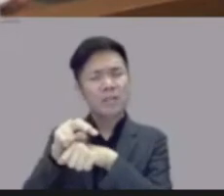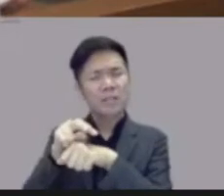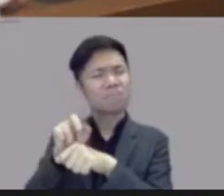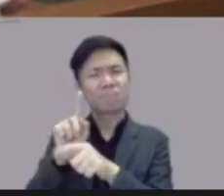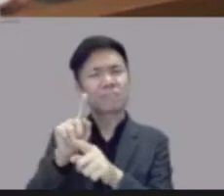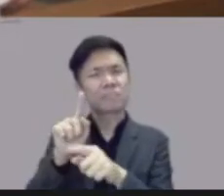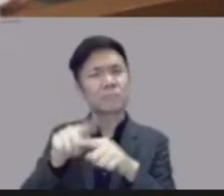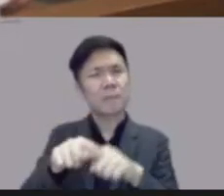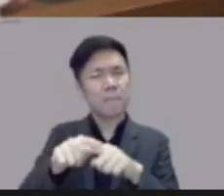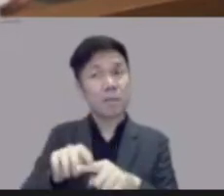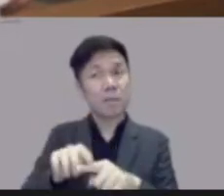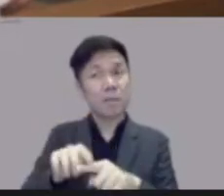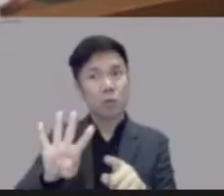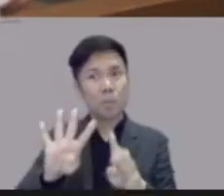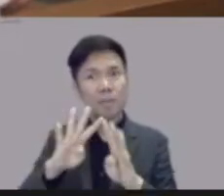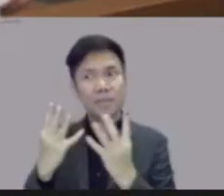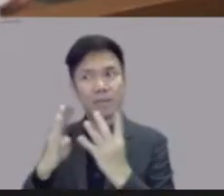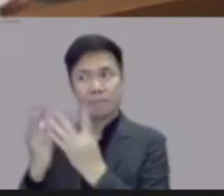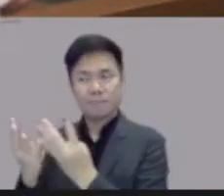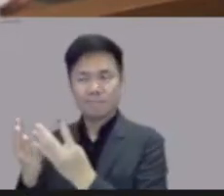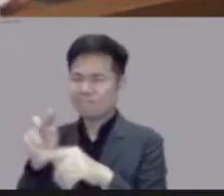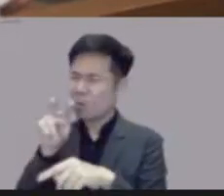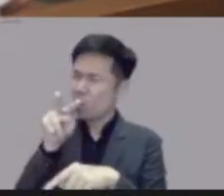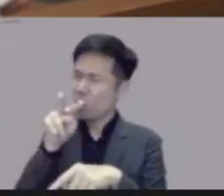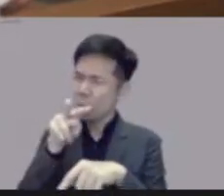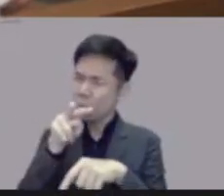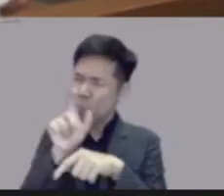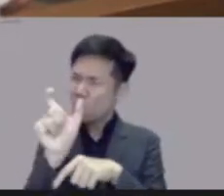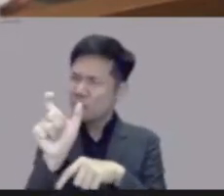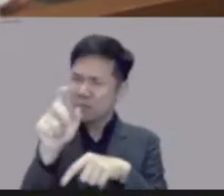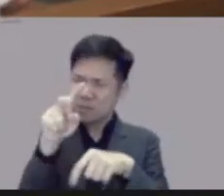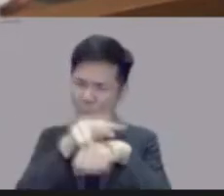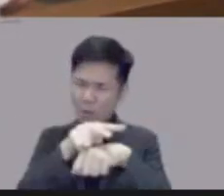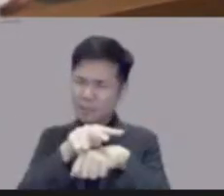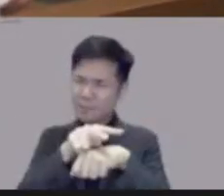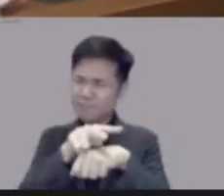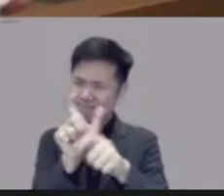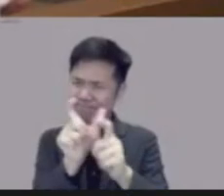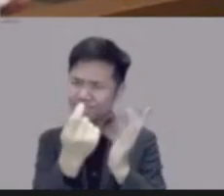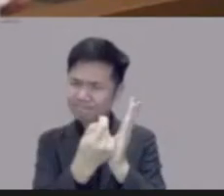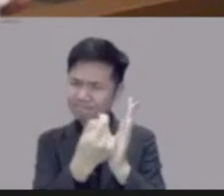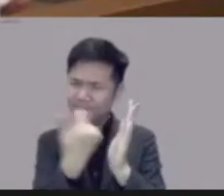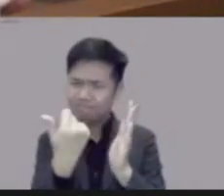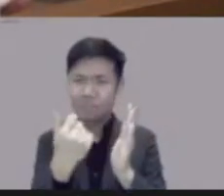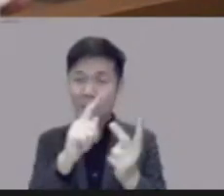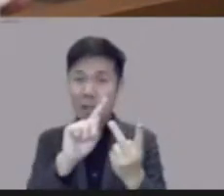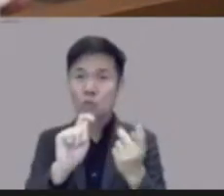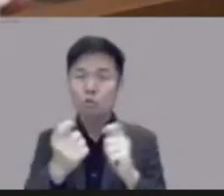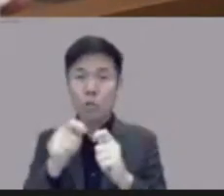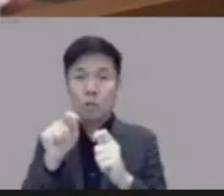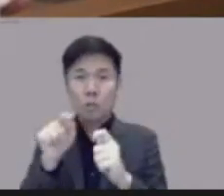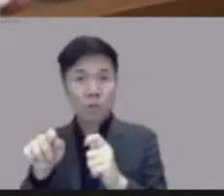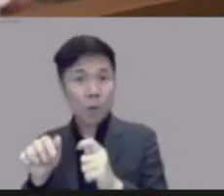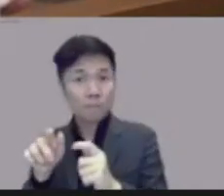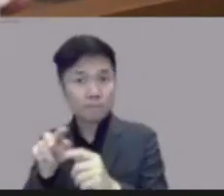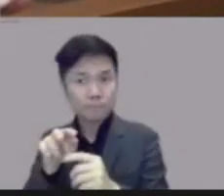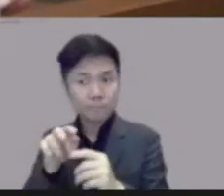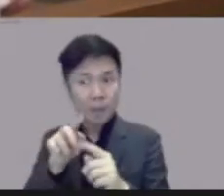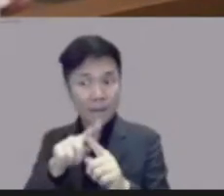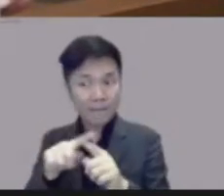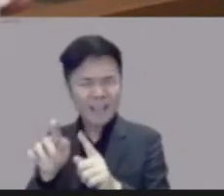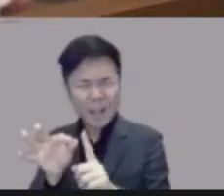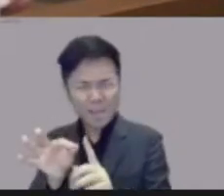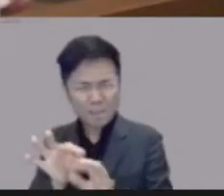today now and propose to change in key environmental areas into environment